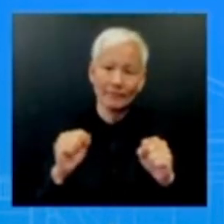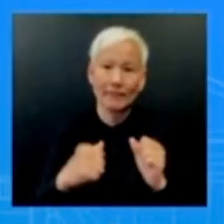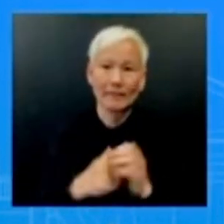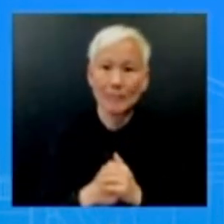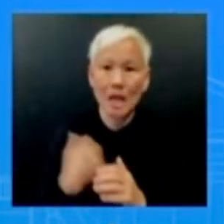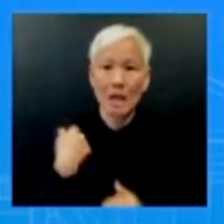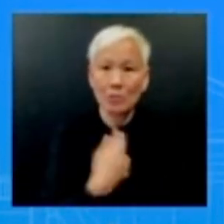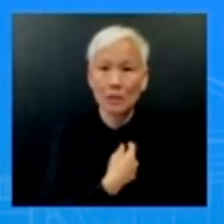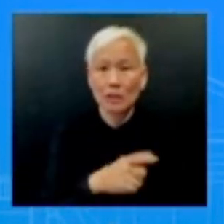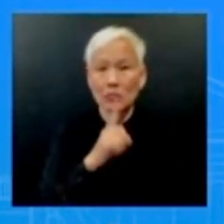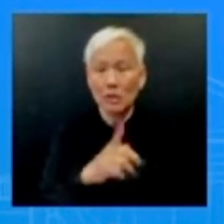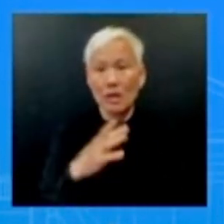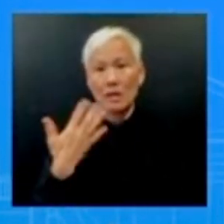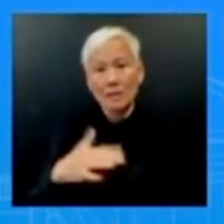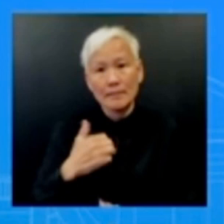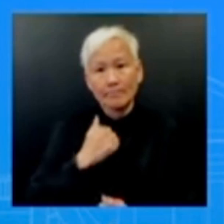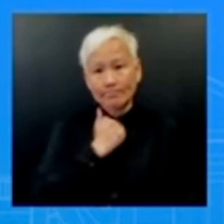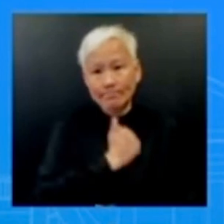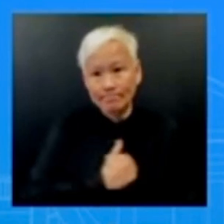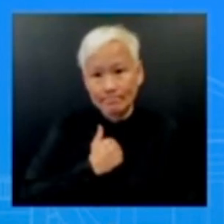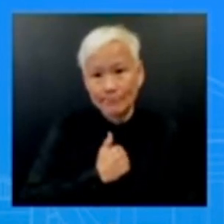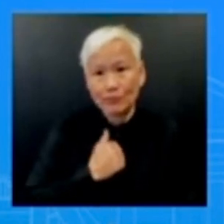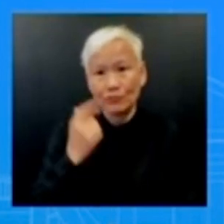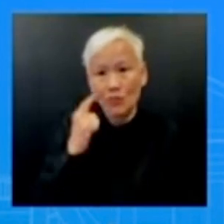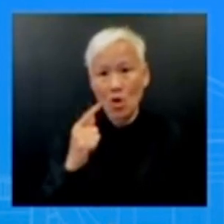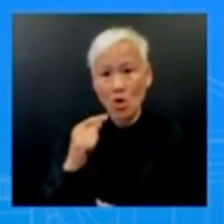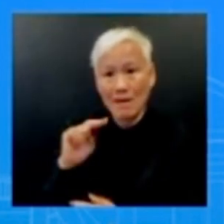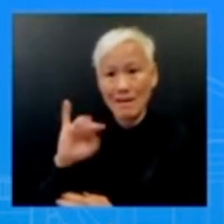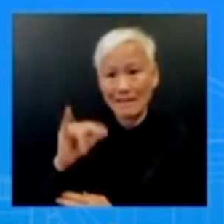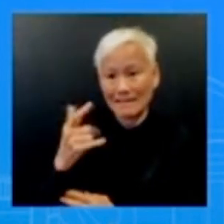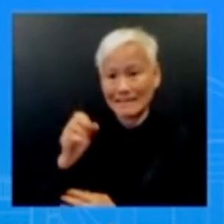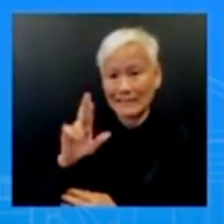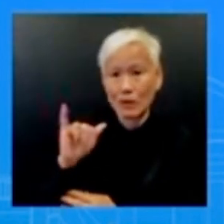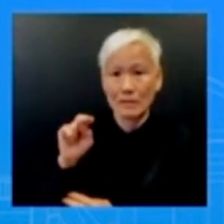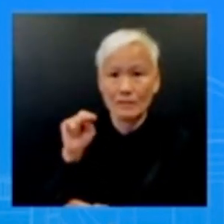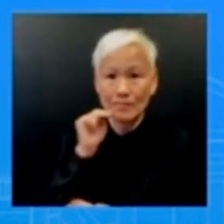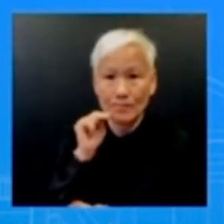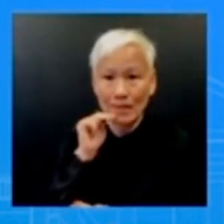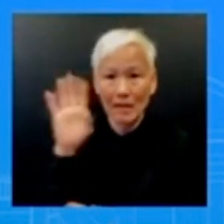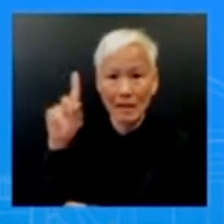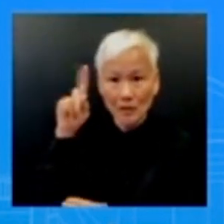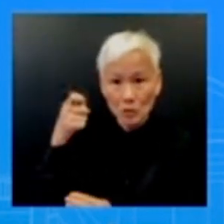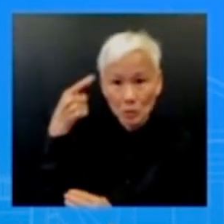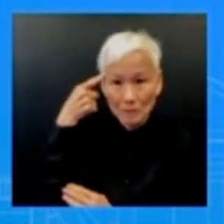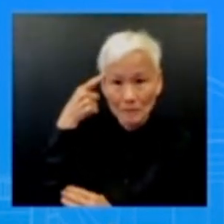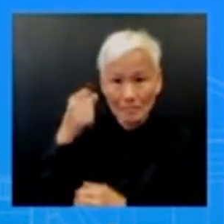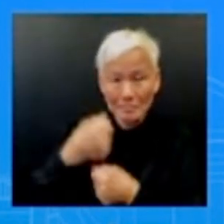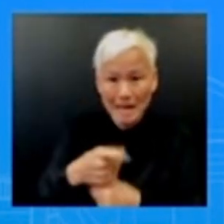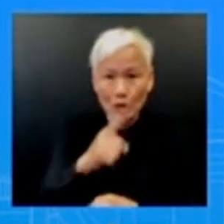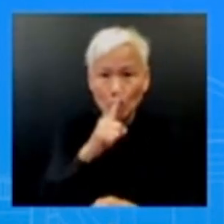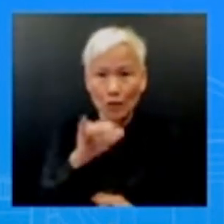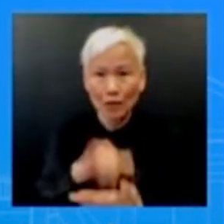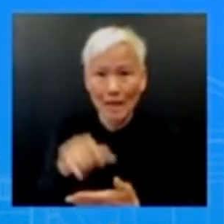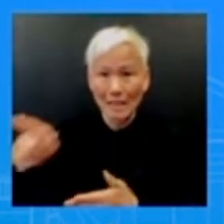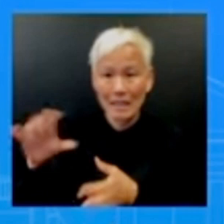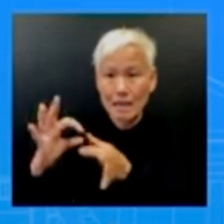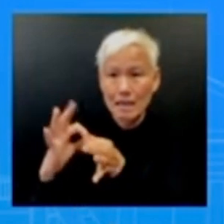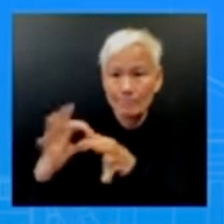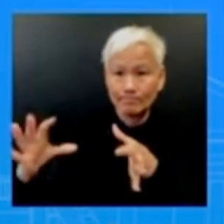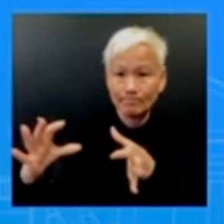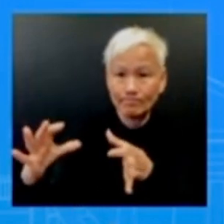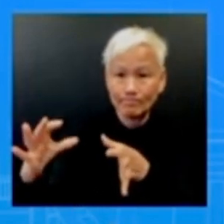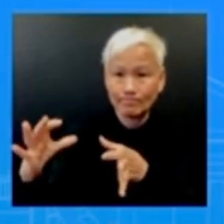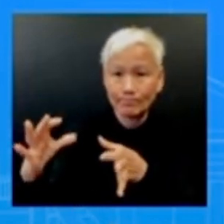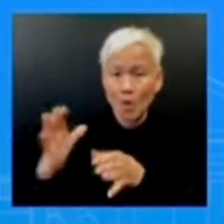to the Nigerian government for their help in securing his release. For more than 6 years, there has been a multi-pronged